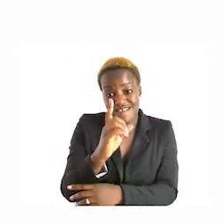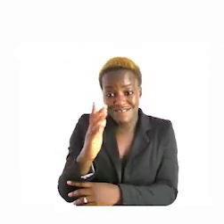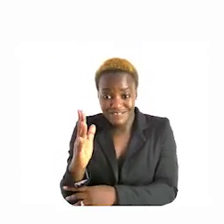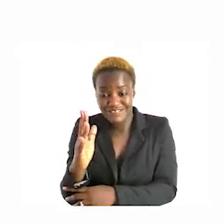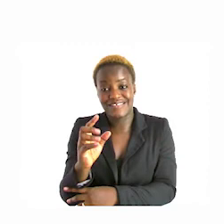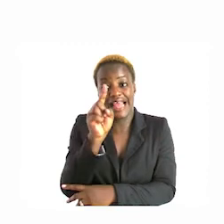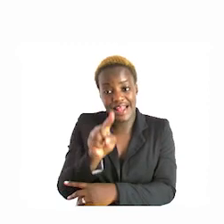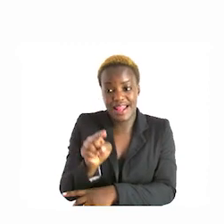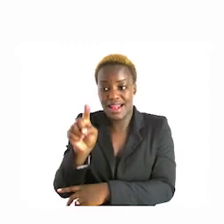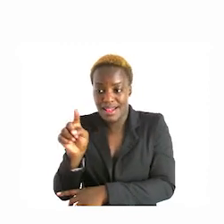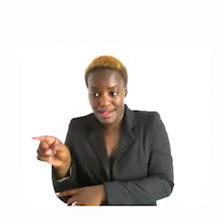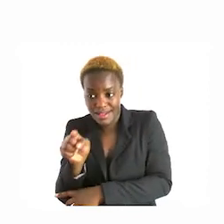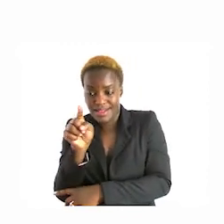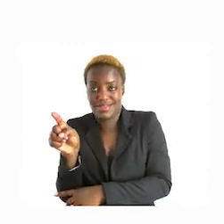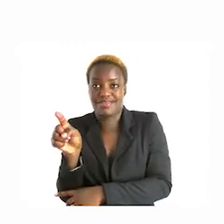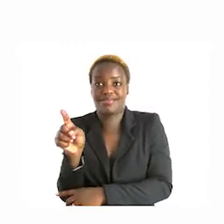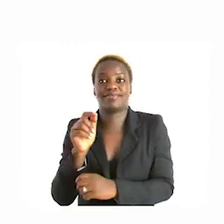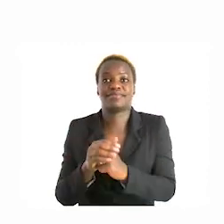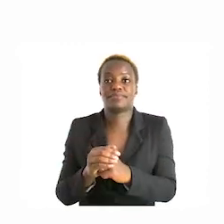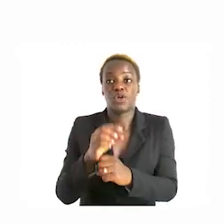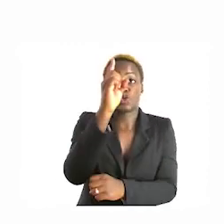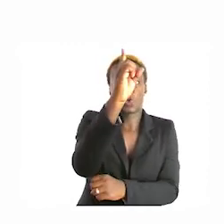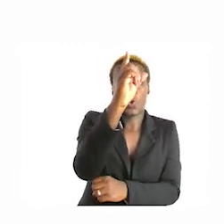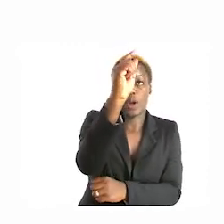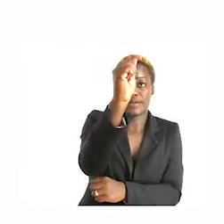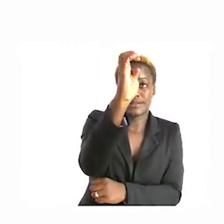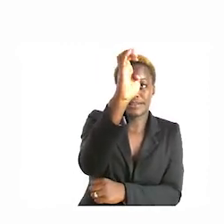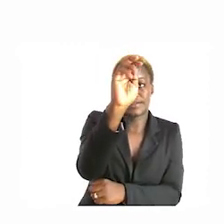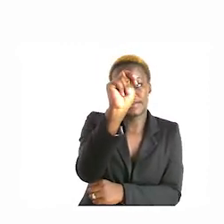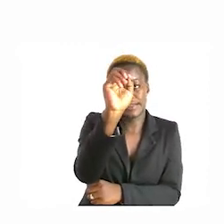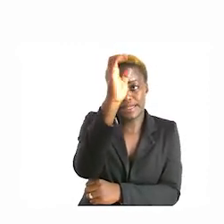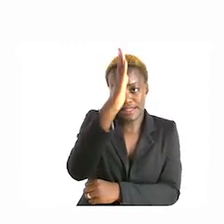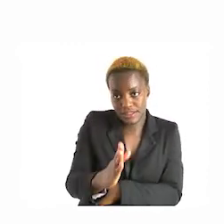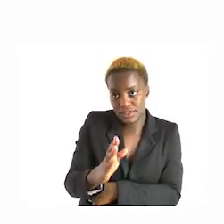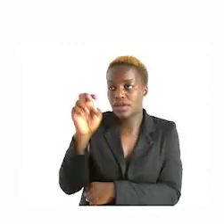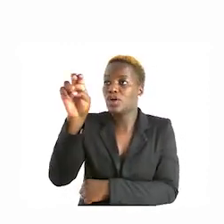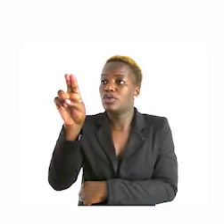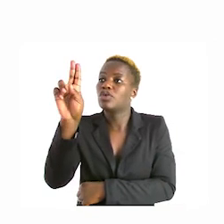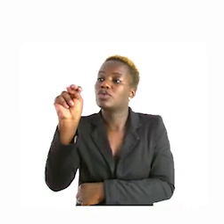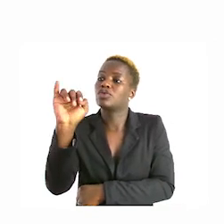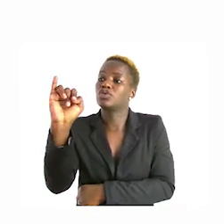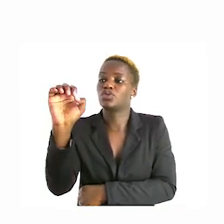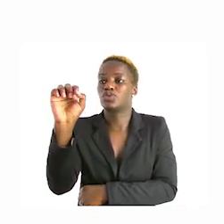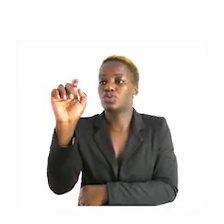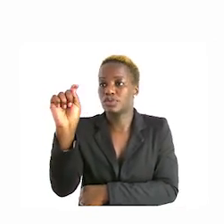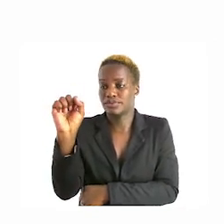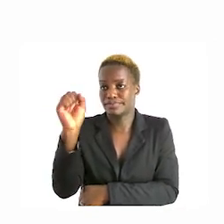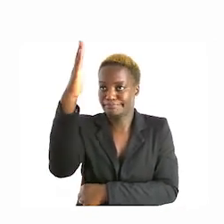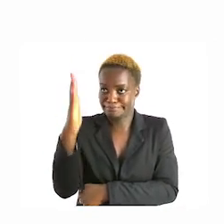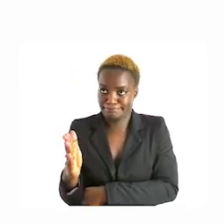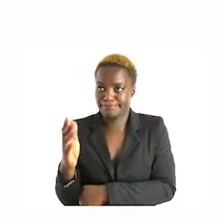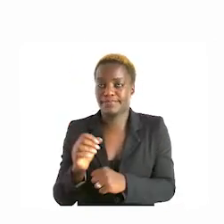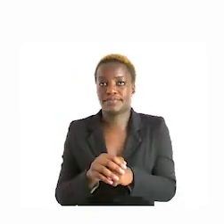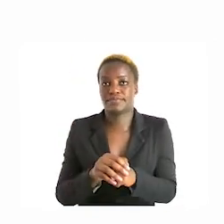not the note, but $15 underneath of the 10, and then you can add up the two to get to give you the